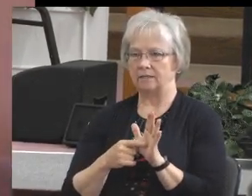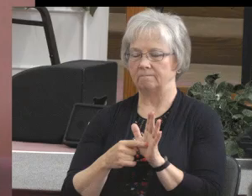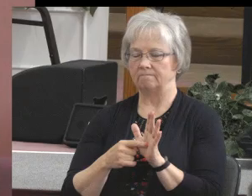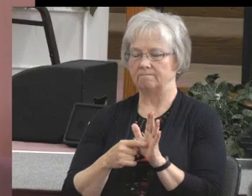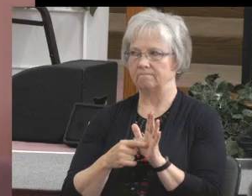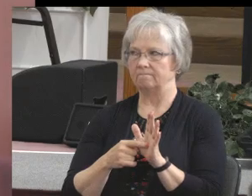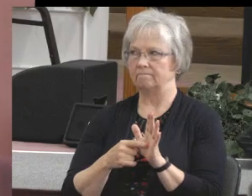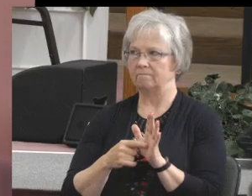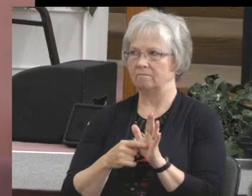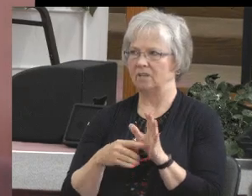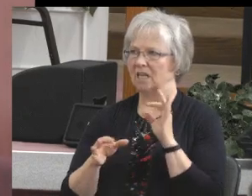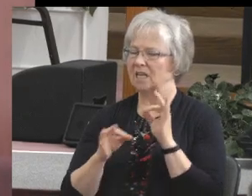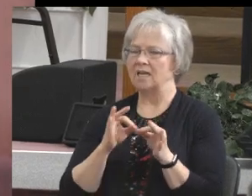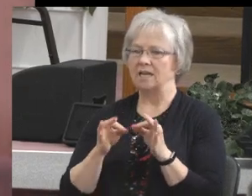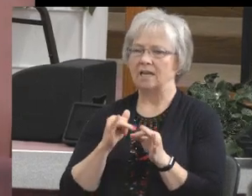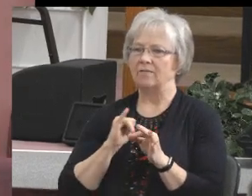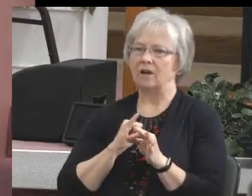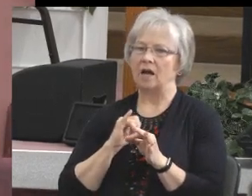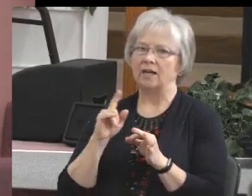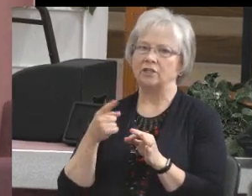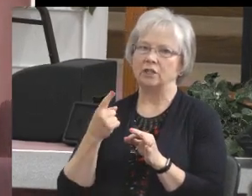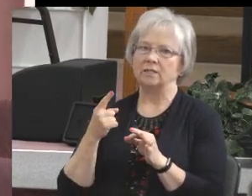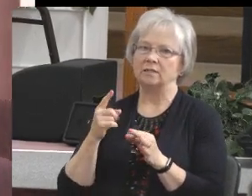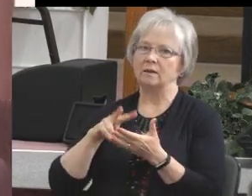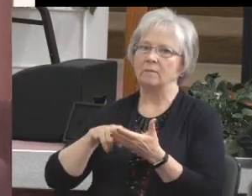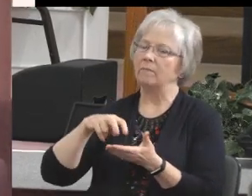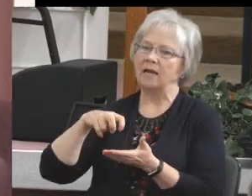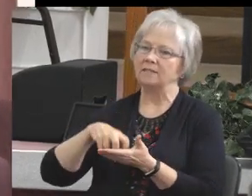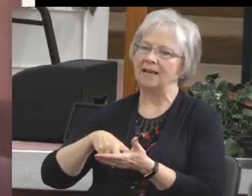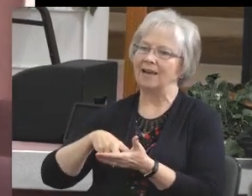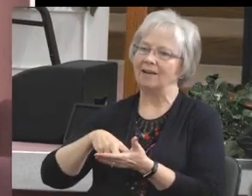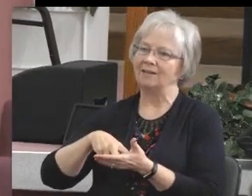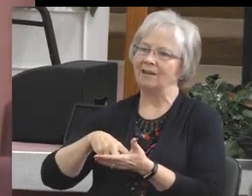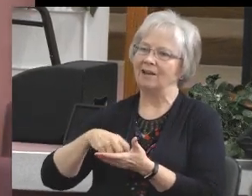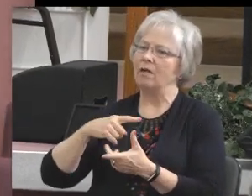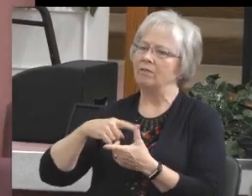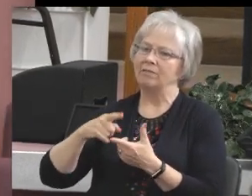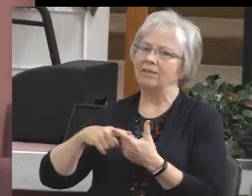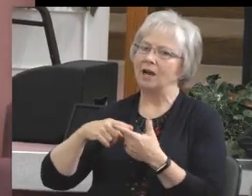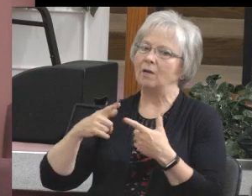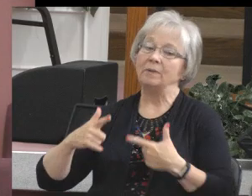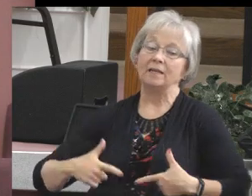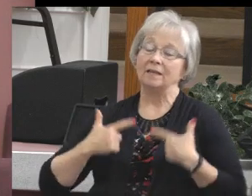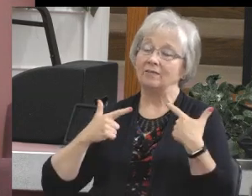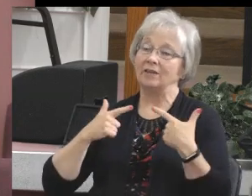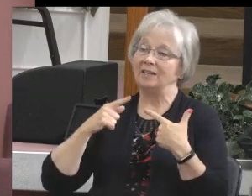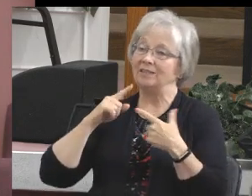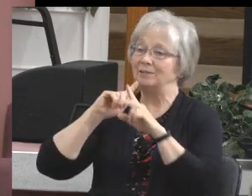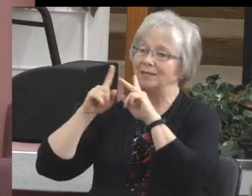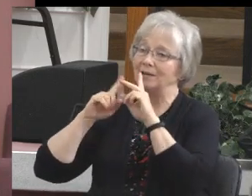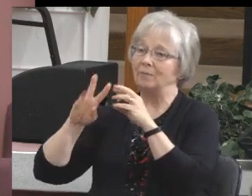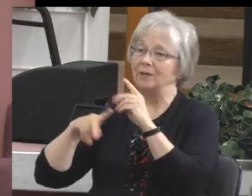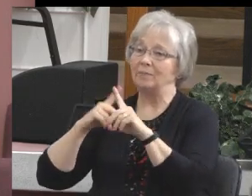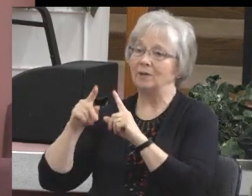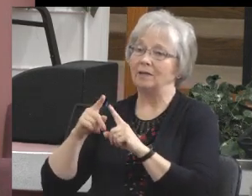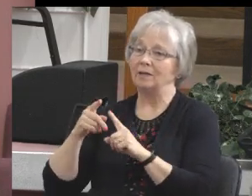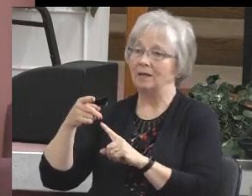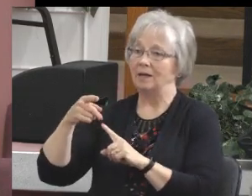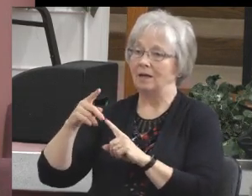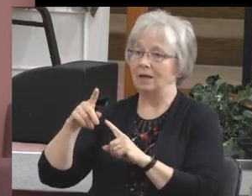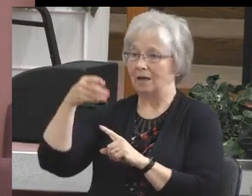well, if I just bow down, then I'll still be alive to be able to tell people about the one true God.